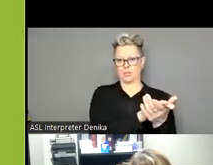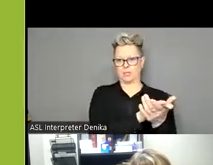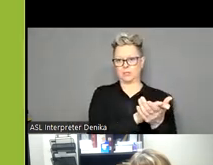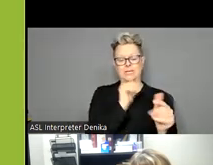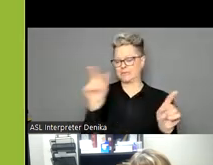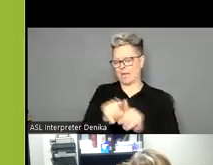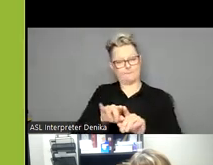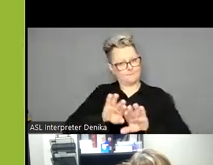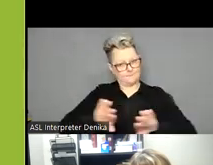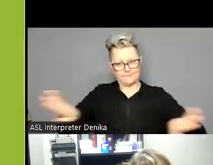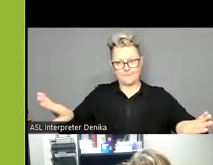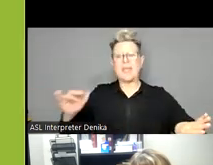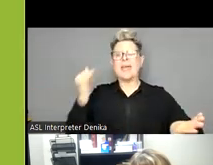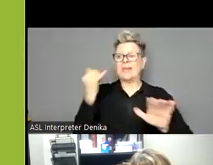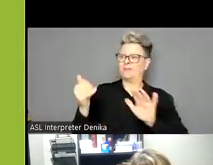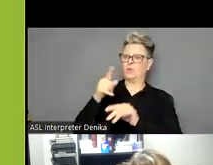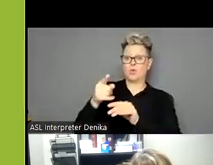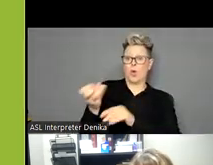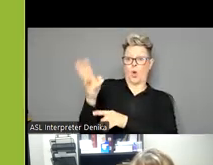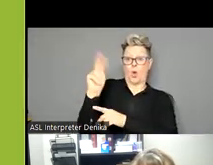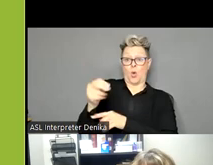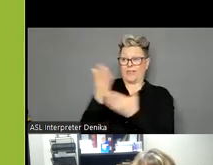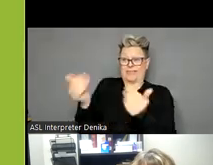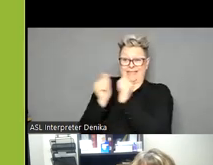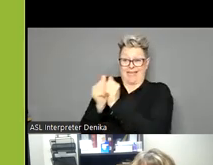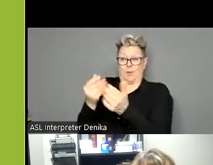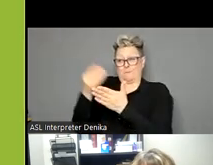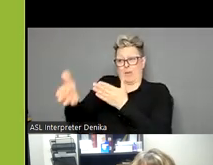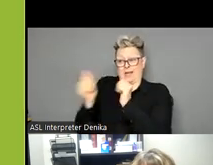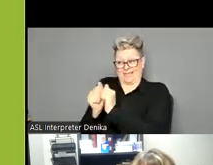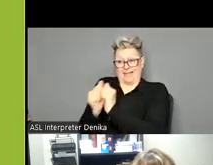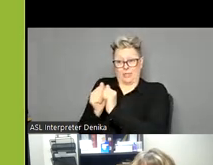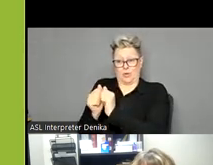Now, if you own stuff together with your common law partner,